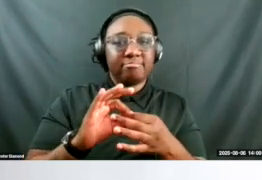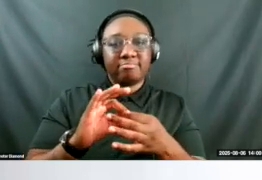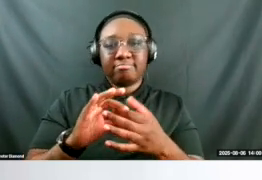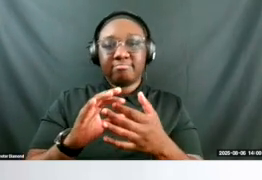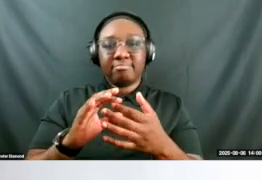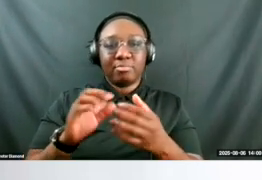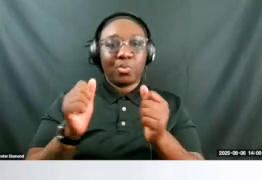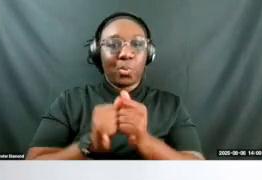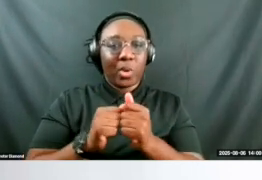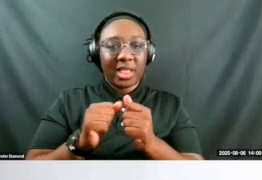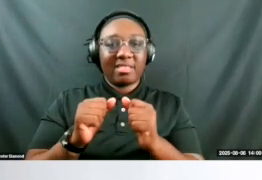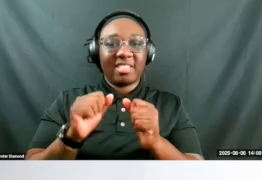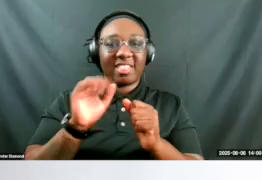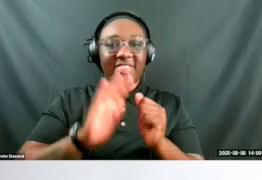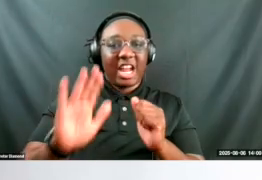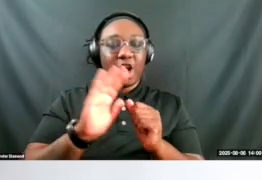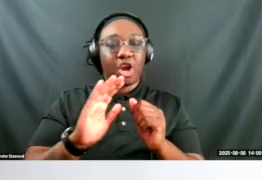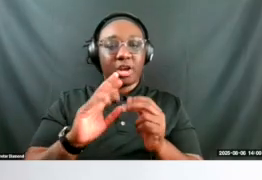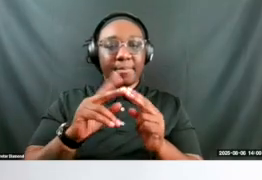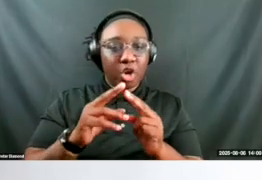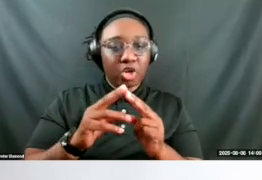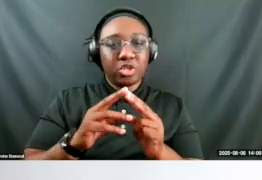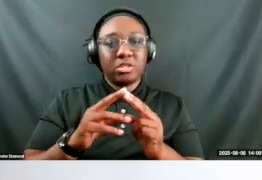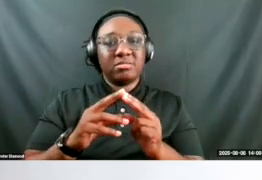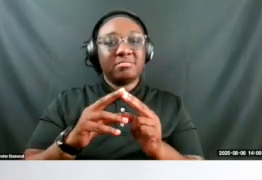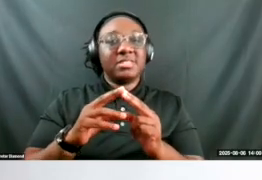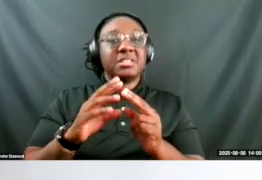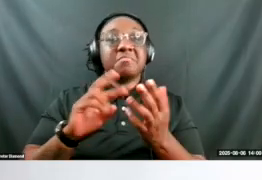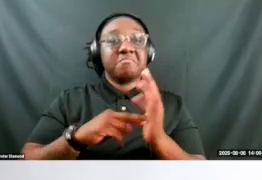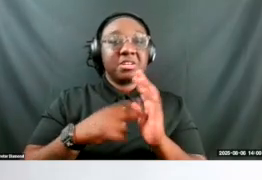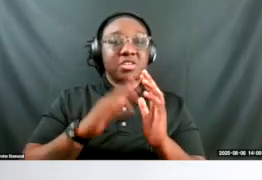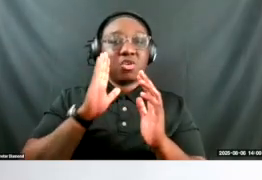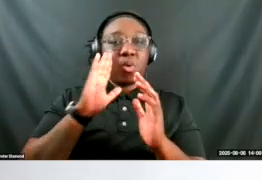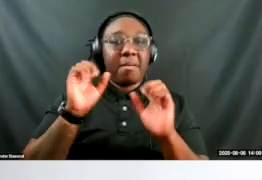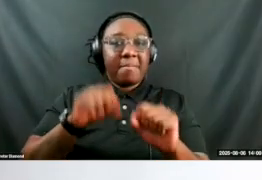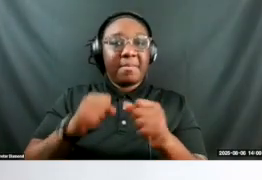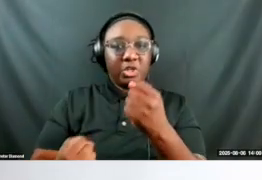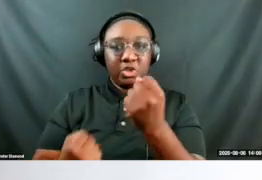This additional funding would directly support more organizations on the ground.